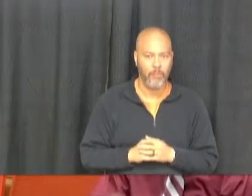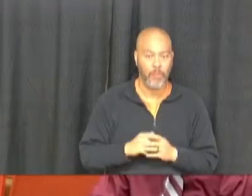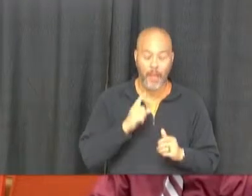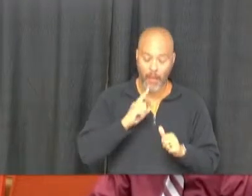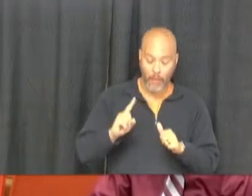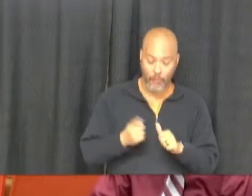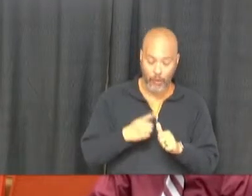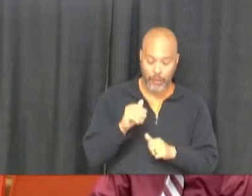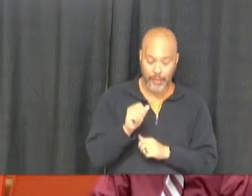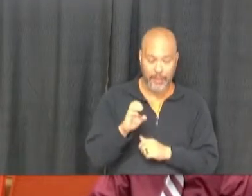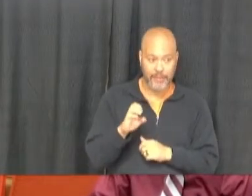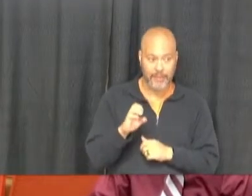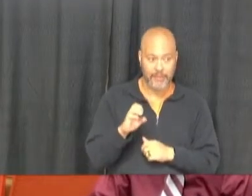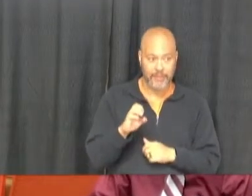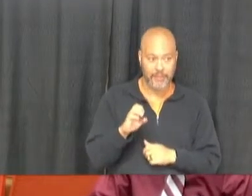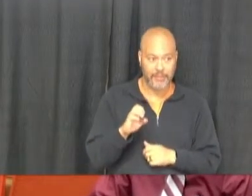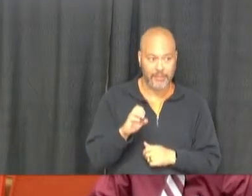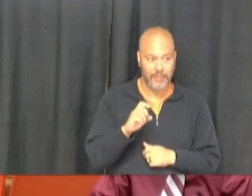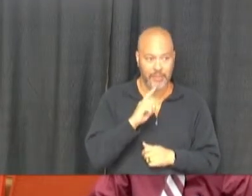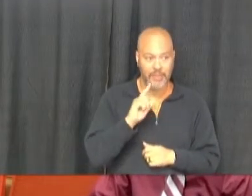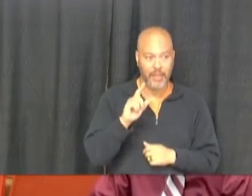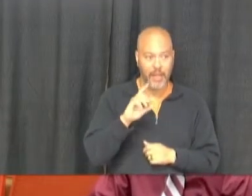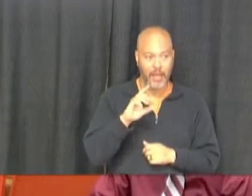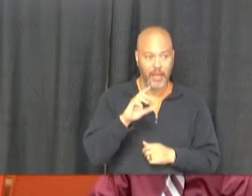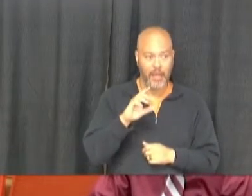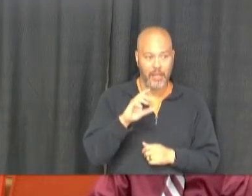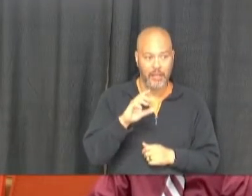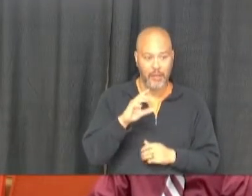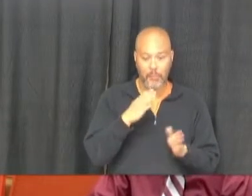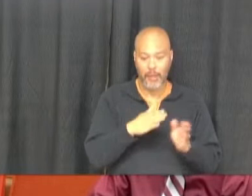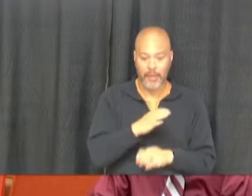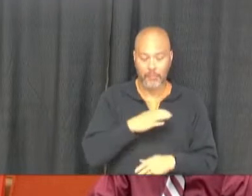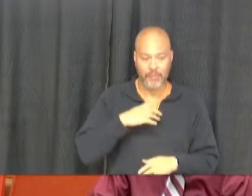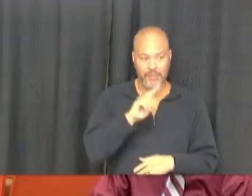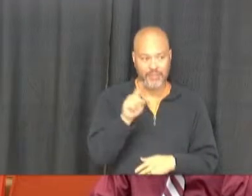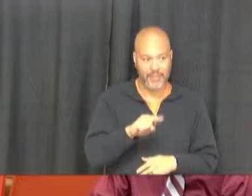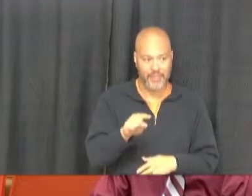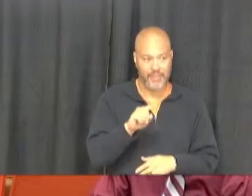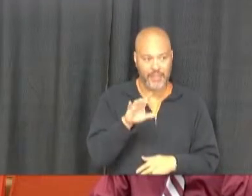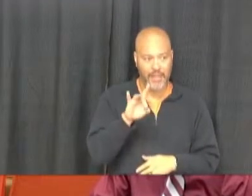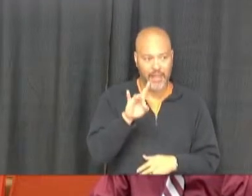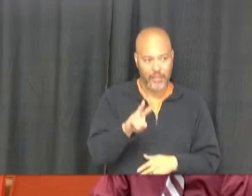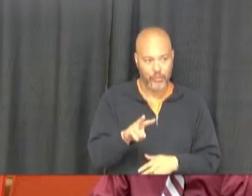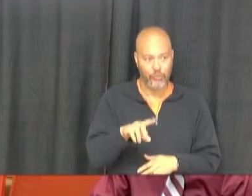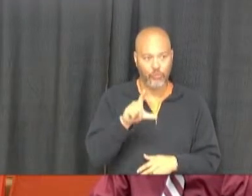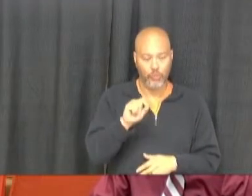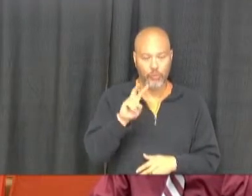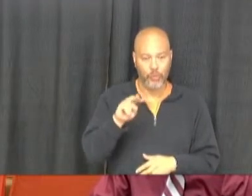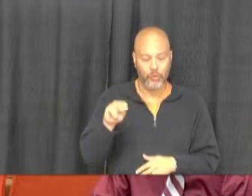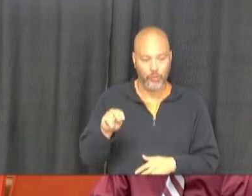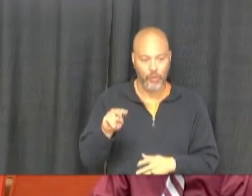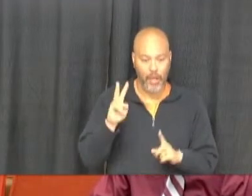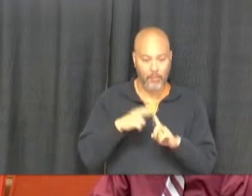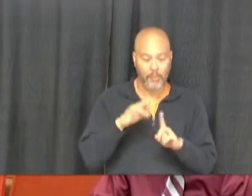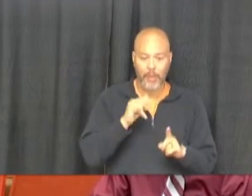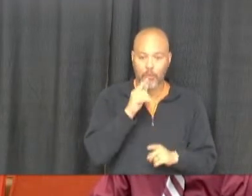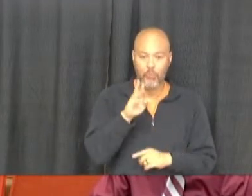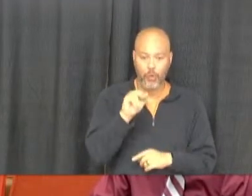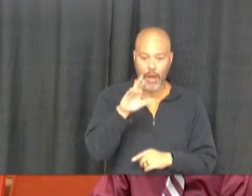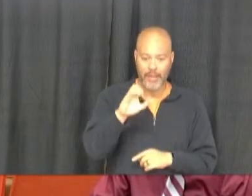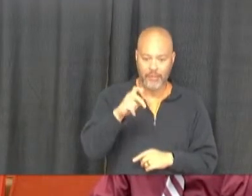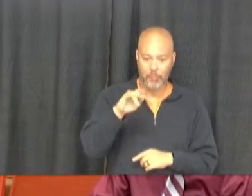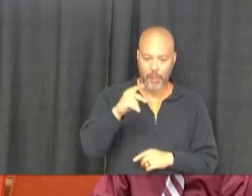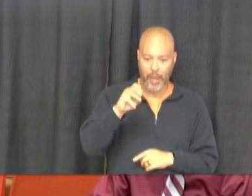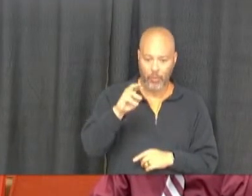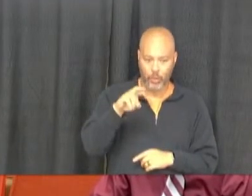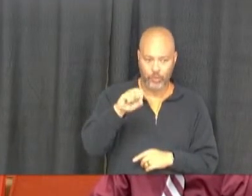Our first case tonight is the Planning Commission case Z82 2022 application of Bryce